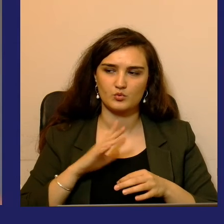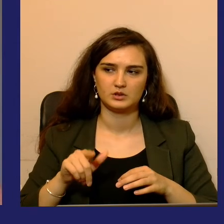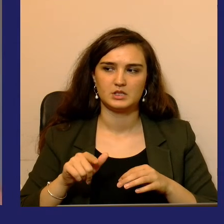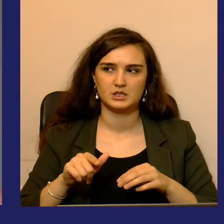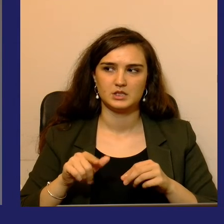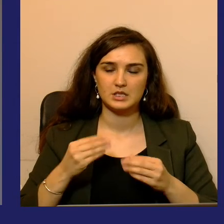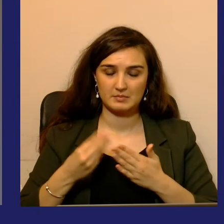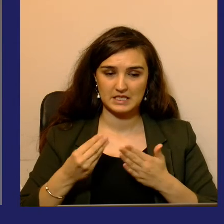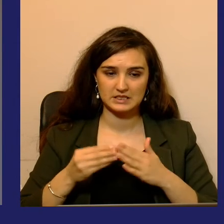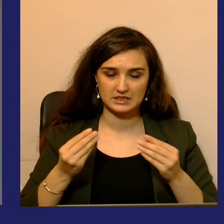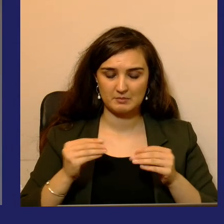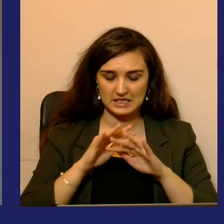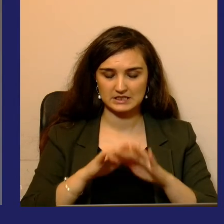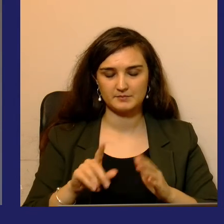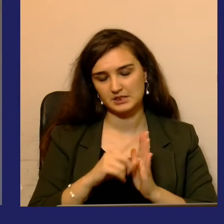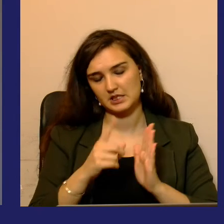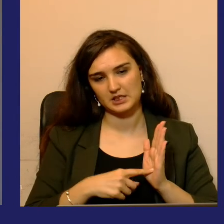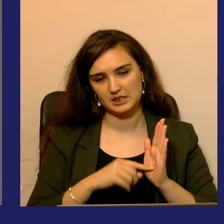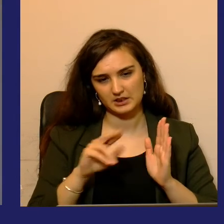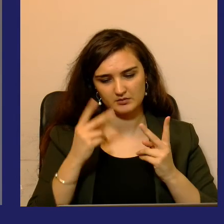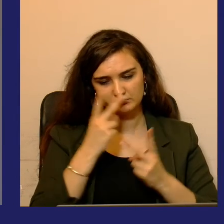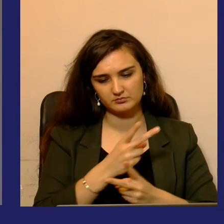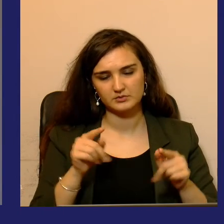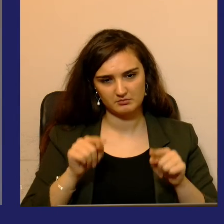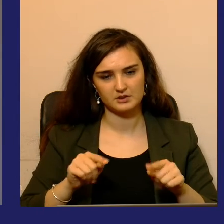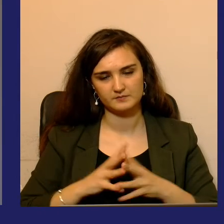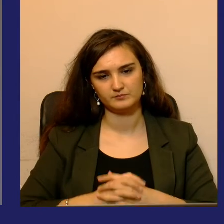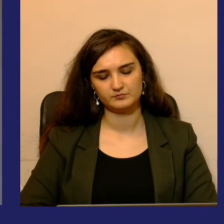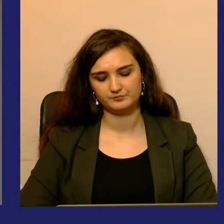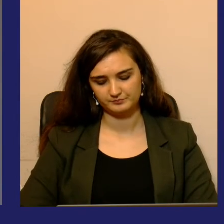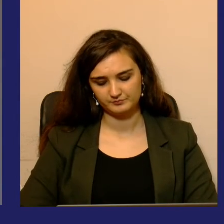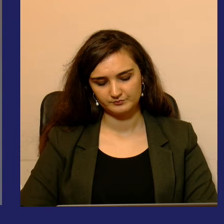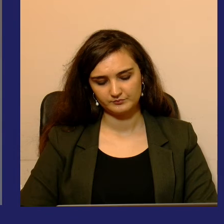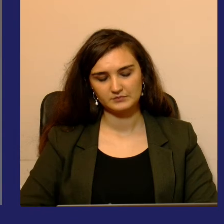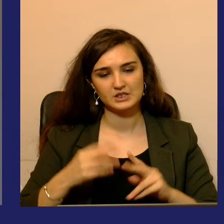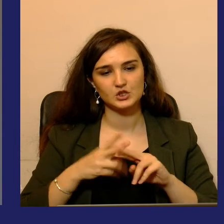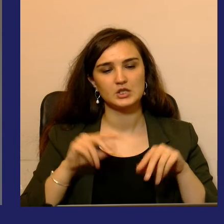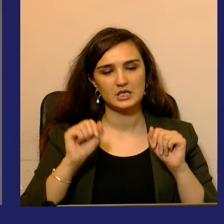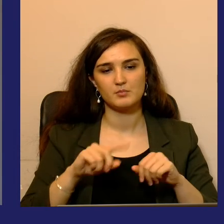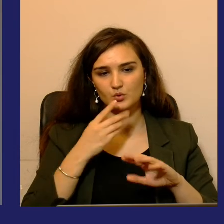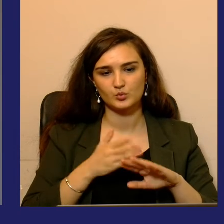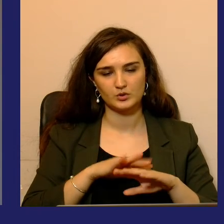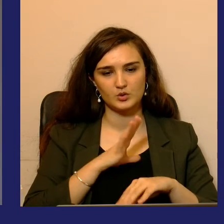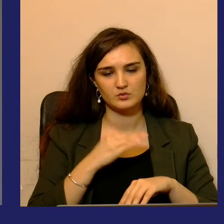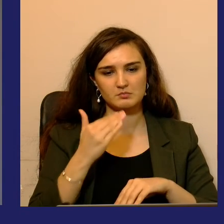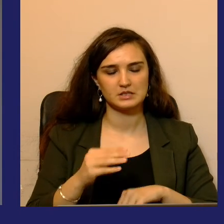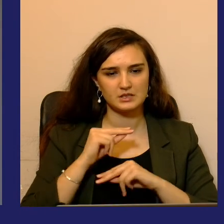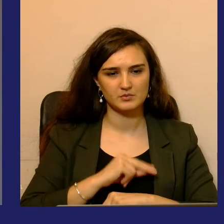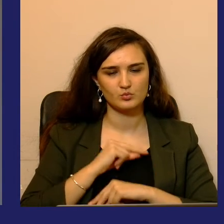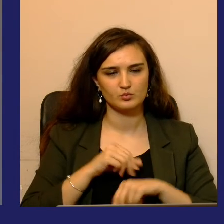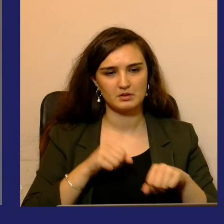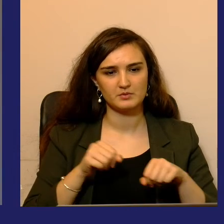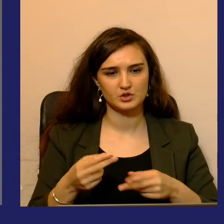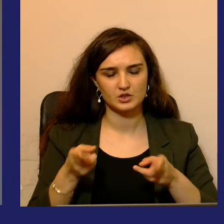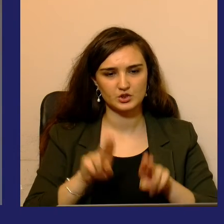the process of holding the elections that it can be difficult to hold this mandate. We did a study in Brazil, actually,